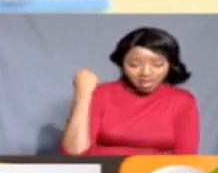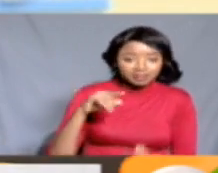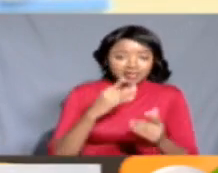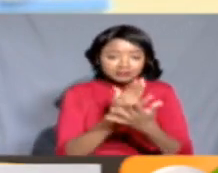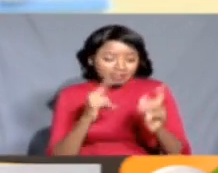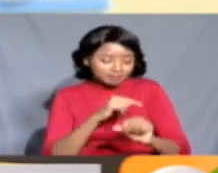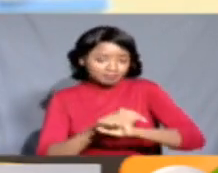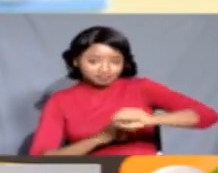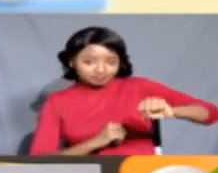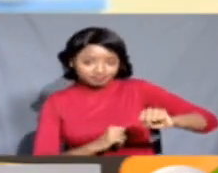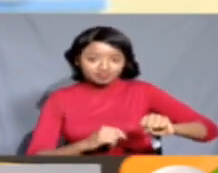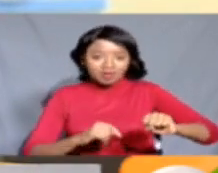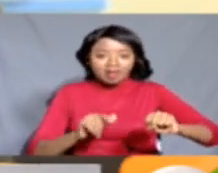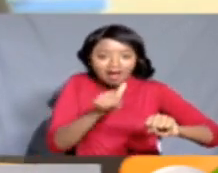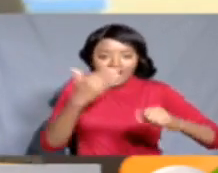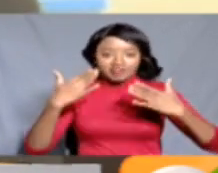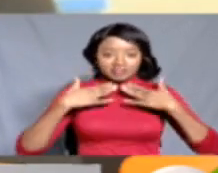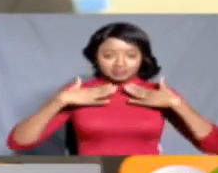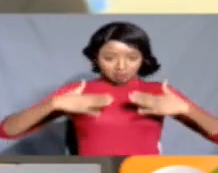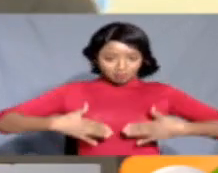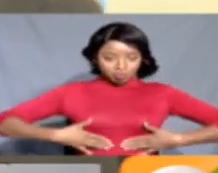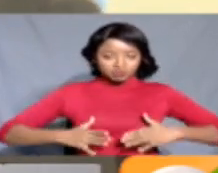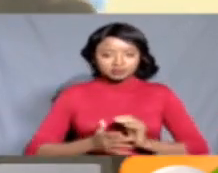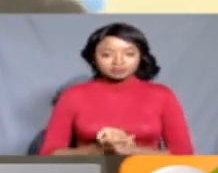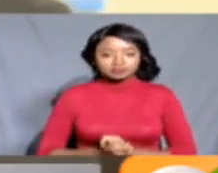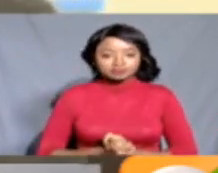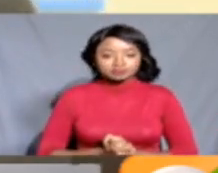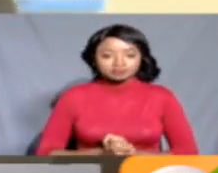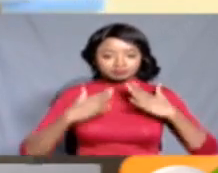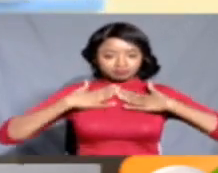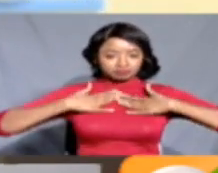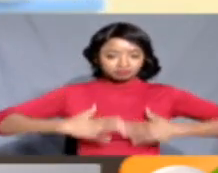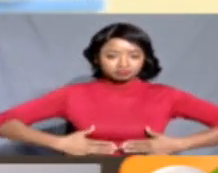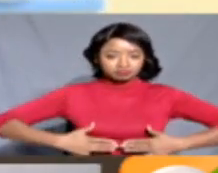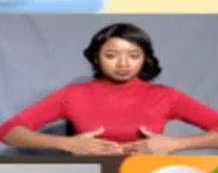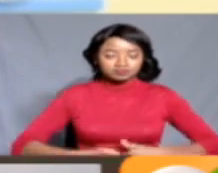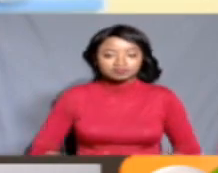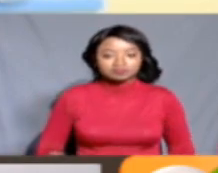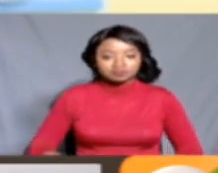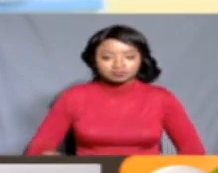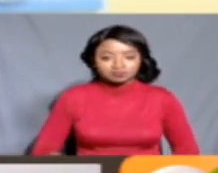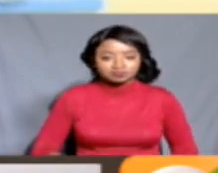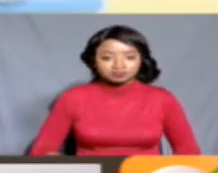others on the anterior part of the chest, that is the front part of the chest.